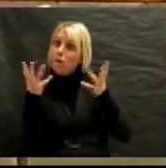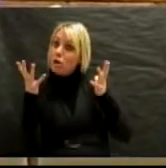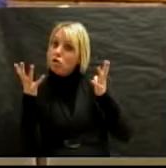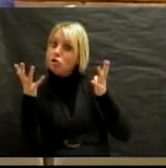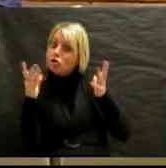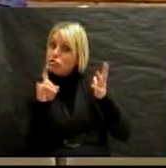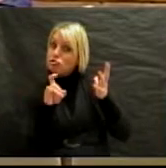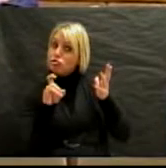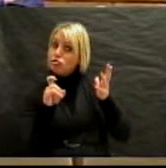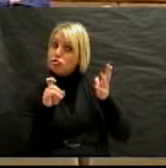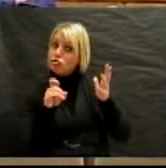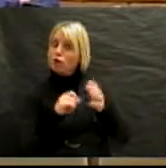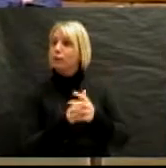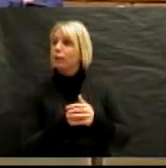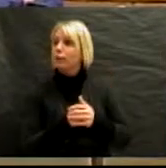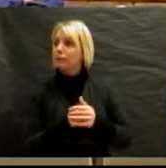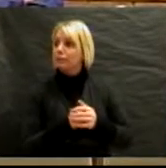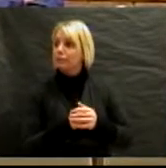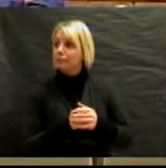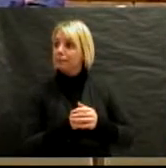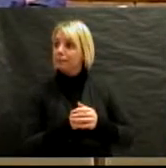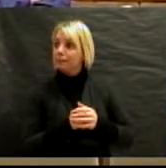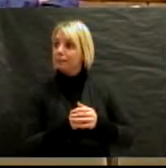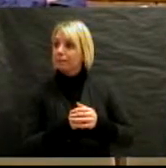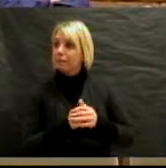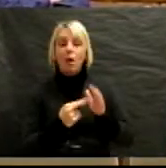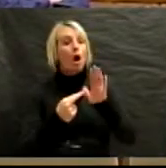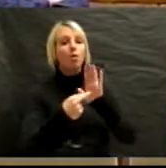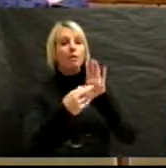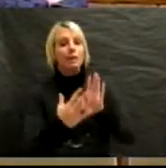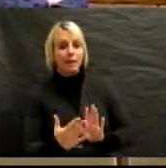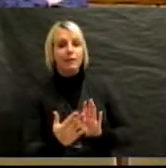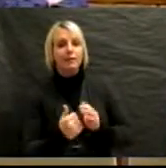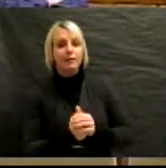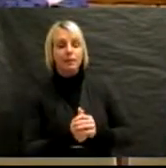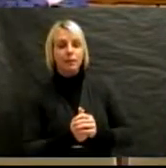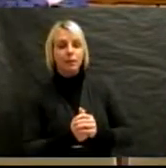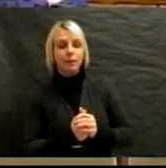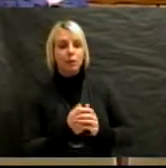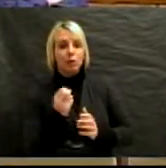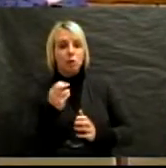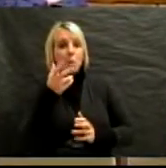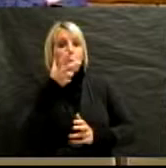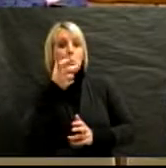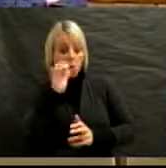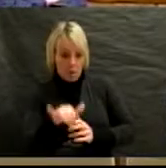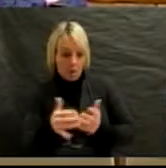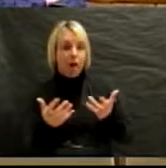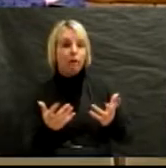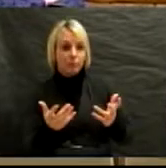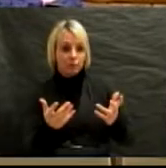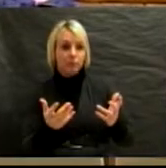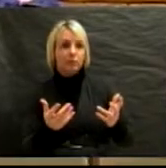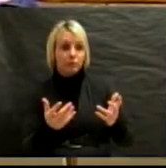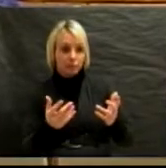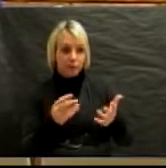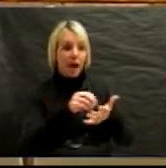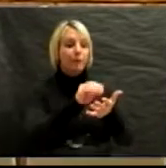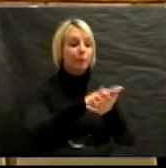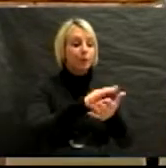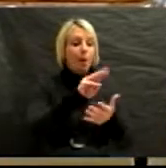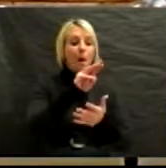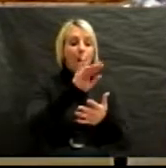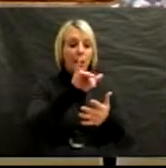our representatives? So hearing that then, I have down Yvette Marthaler, Howard Bodie, and Richard Olson serving on